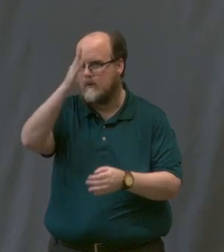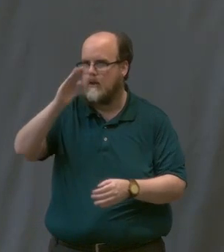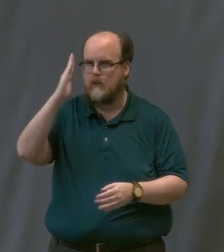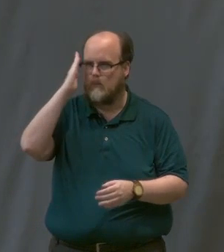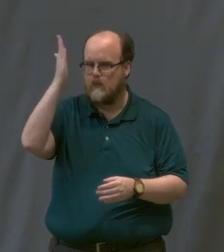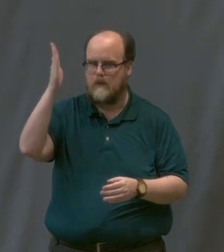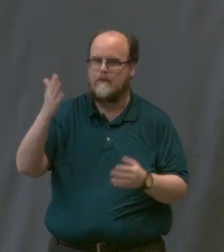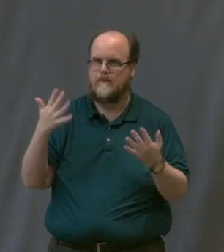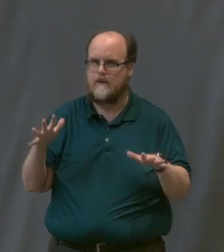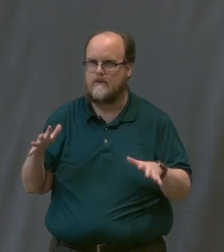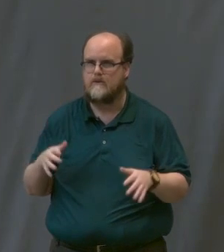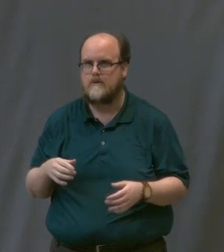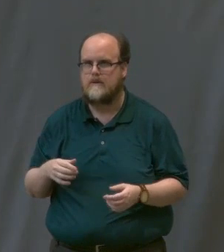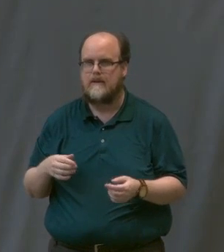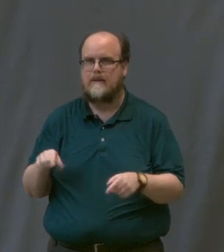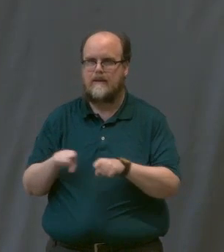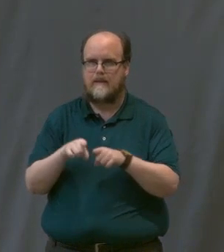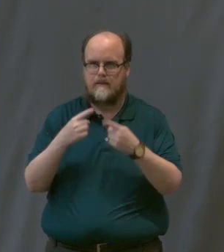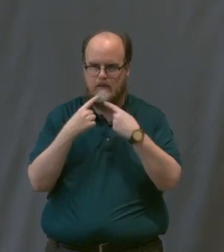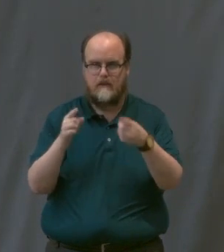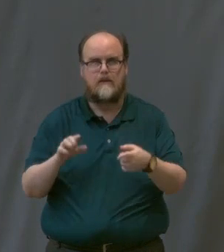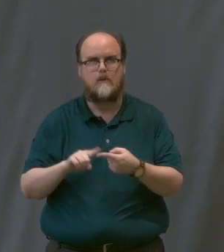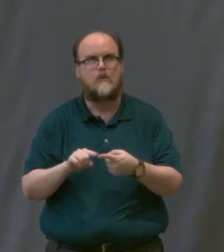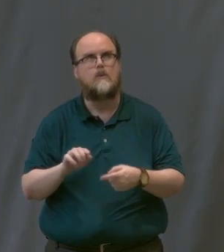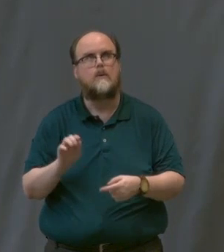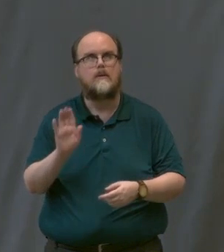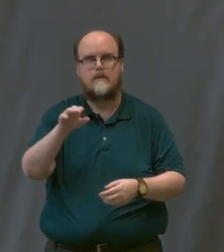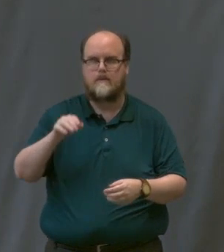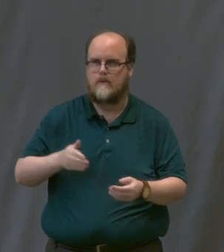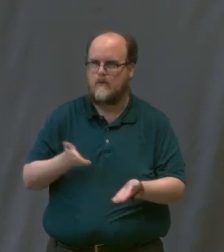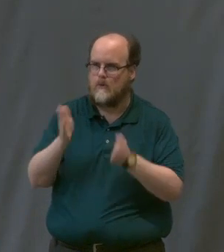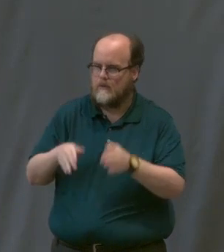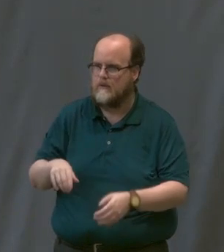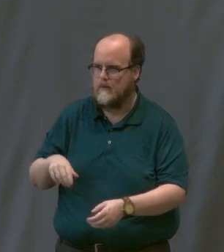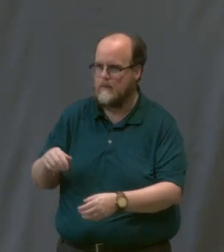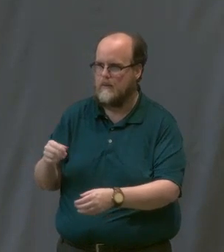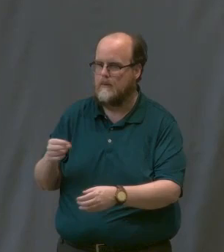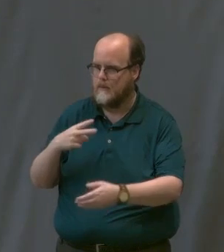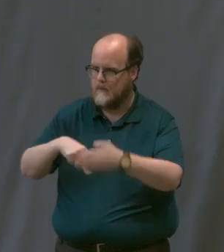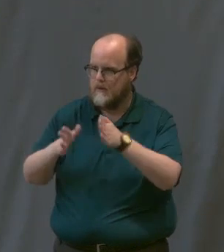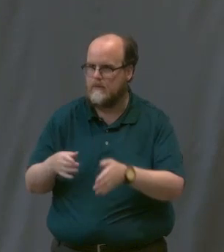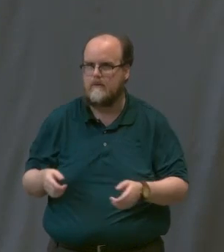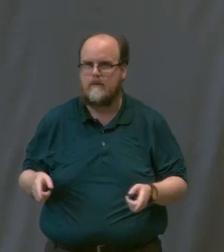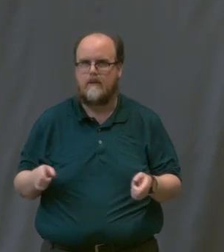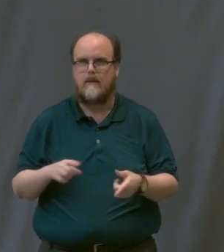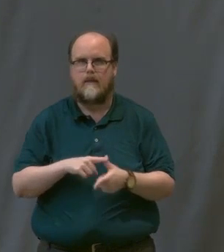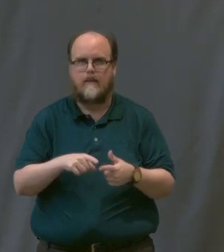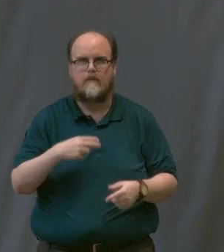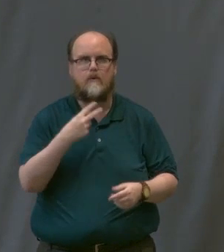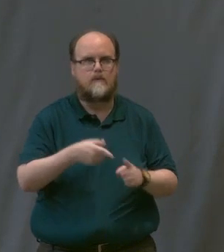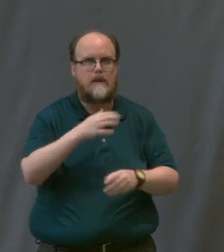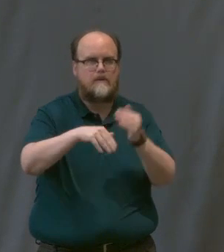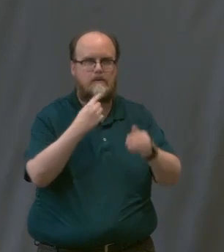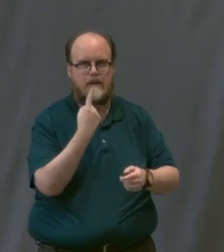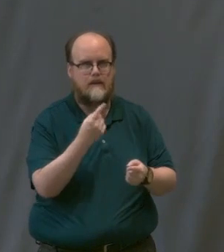finished, as he declared to his servants, the prophets. Then the voice which I heard from heaven spoke to me again and